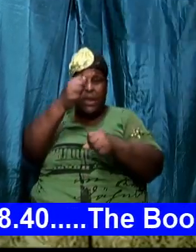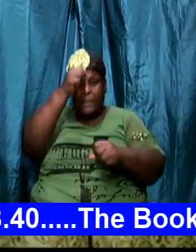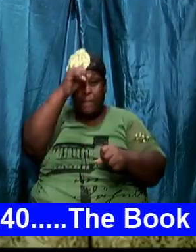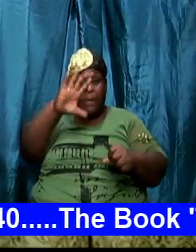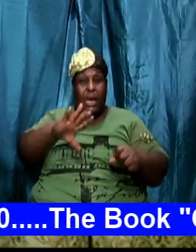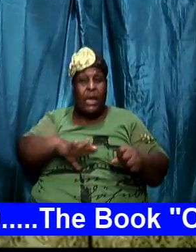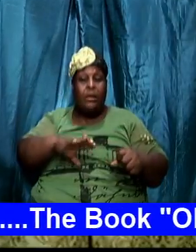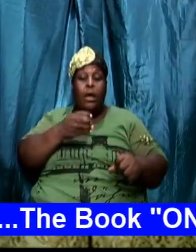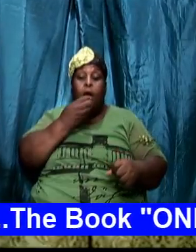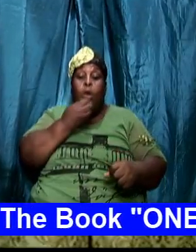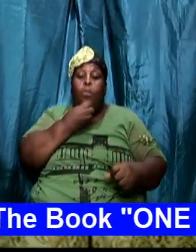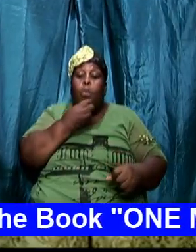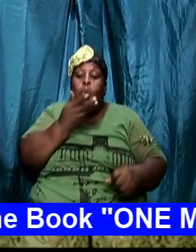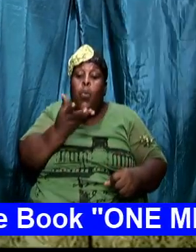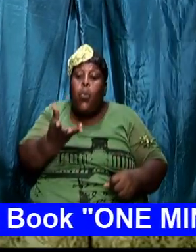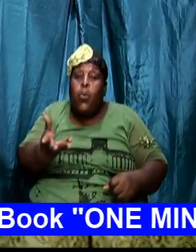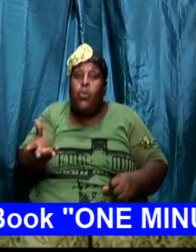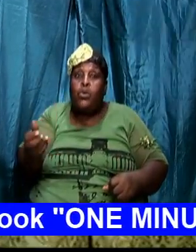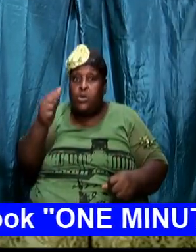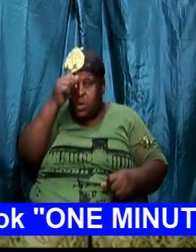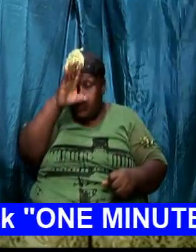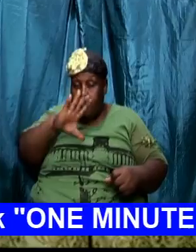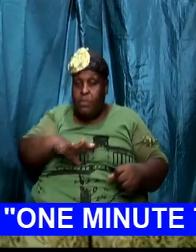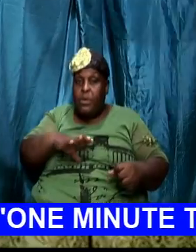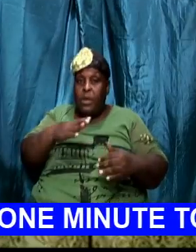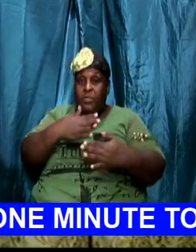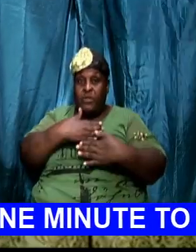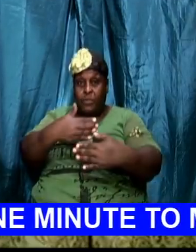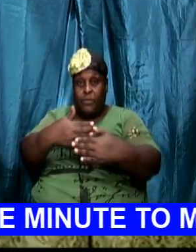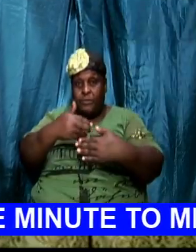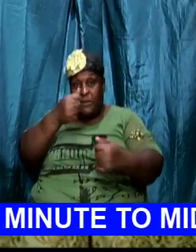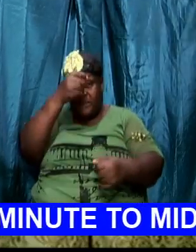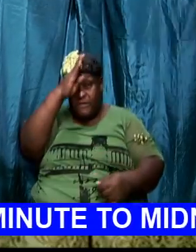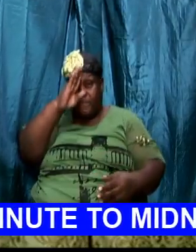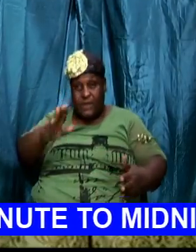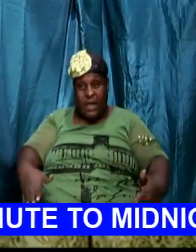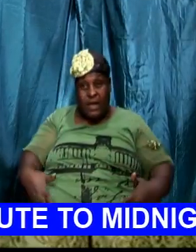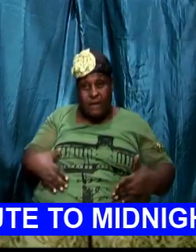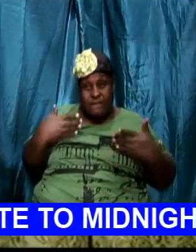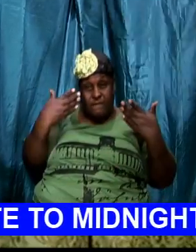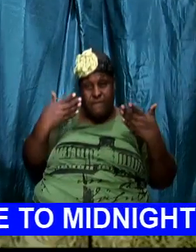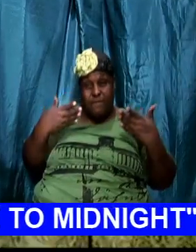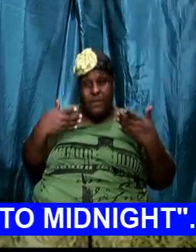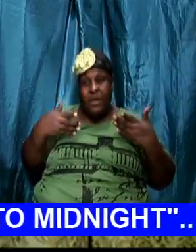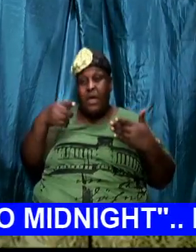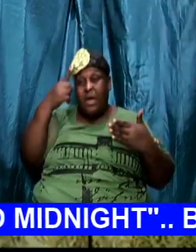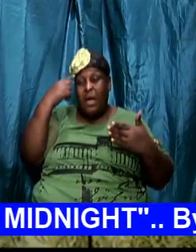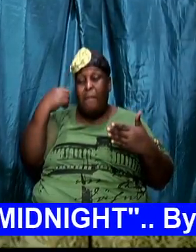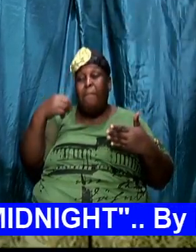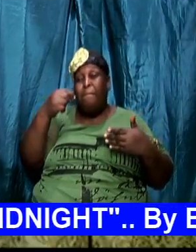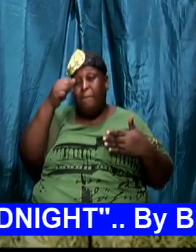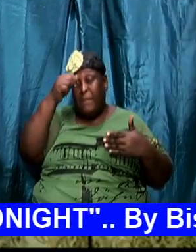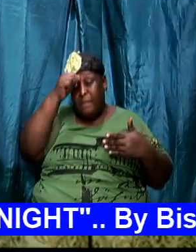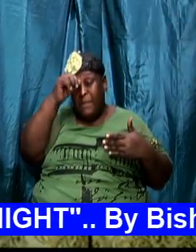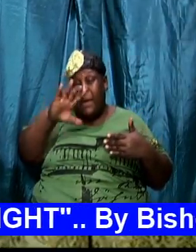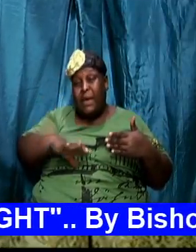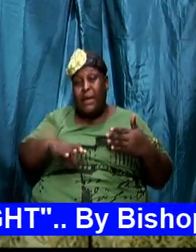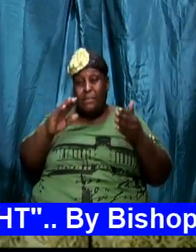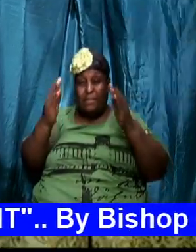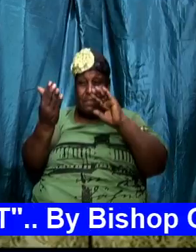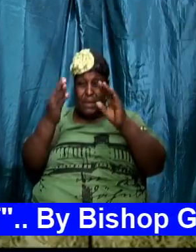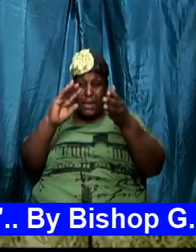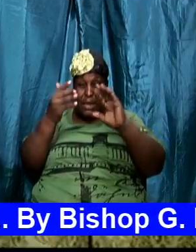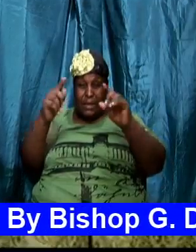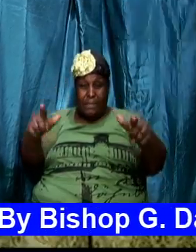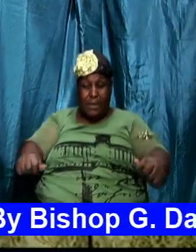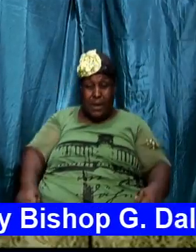that man the breath of life. Yes? And so man became living. He did not